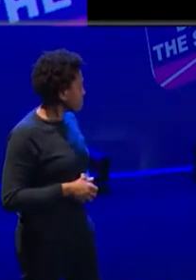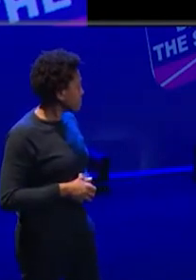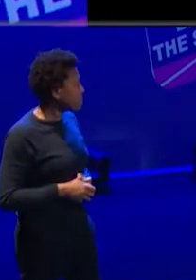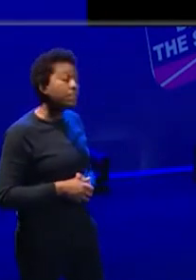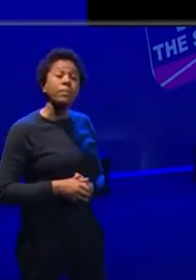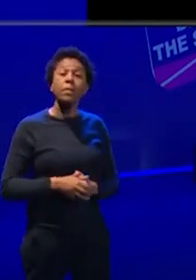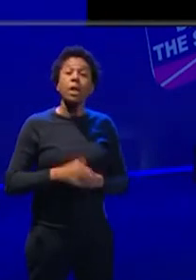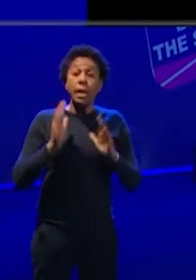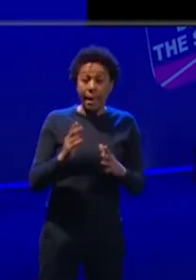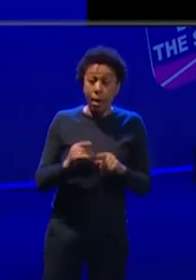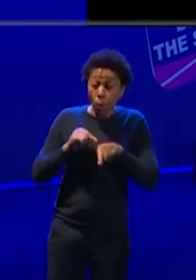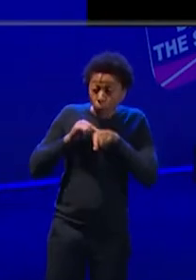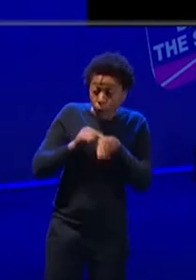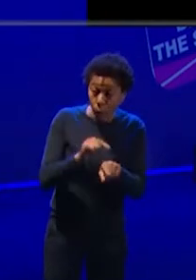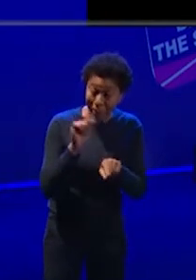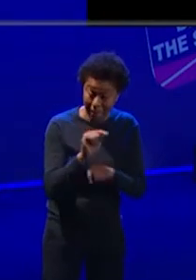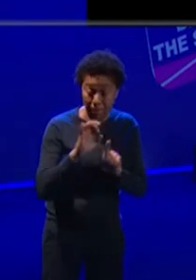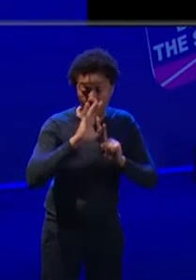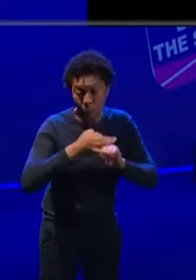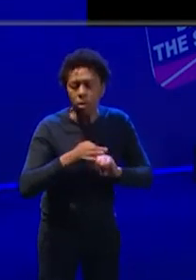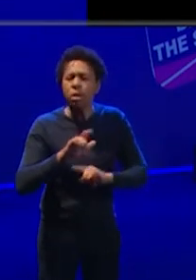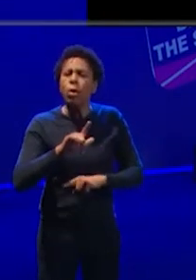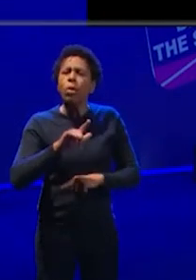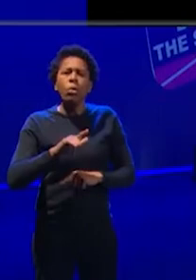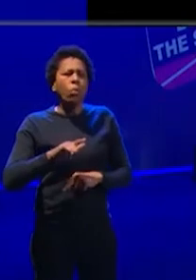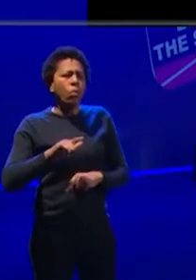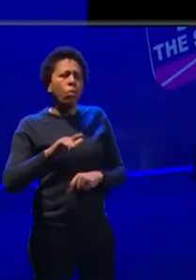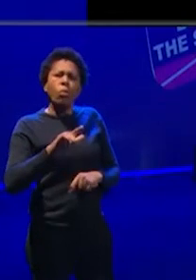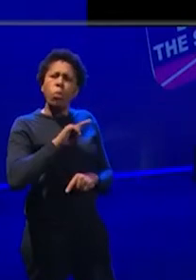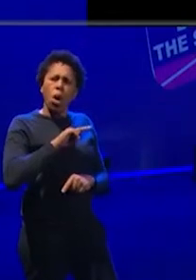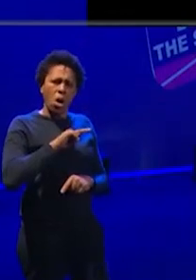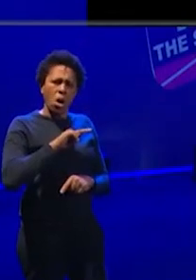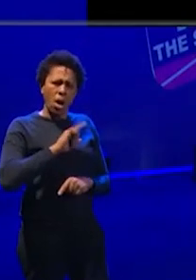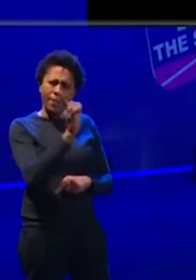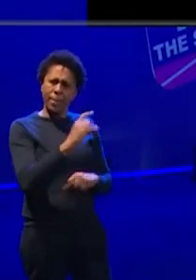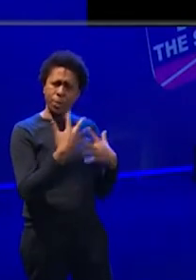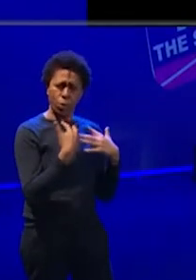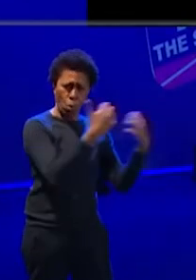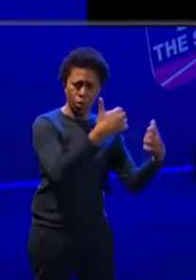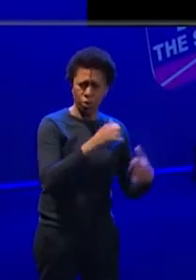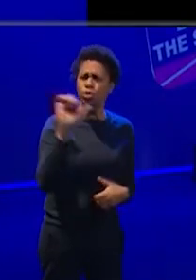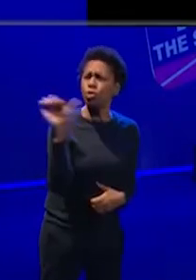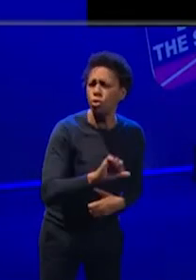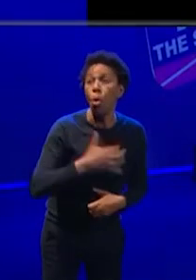just to follow up on that, why should people in the audience want to work in theatre?